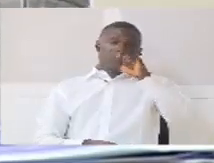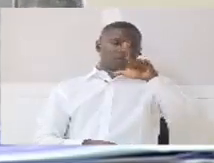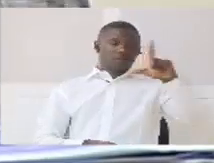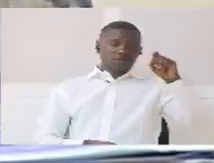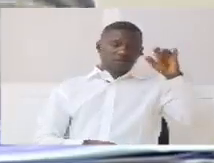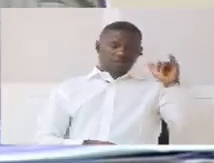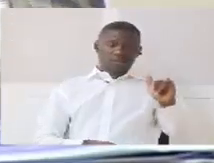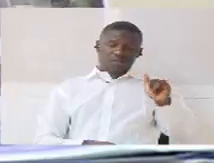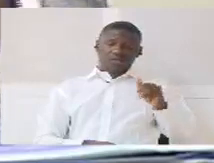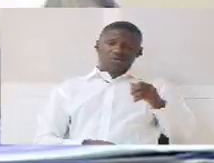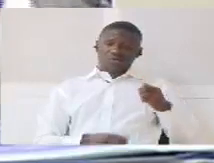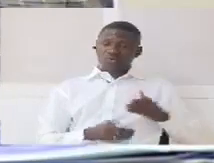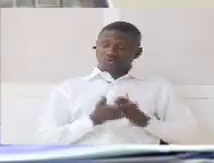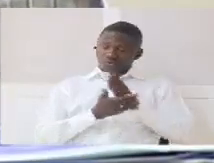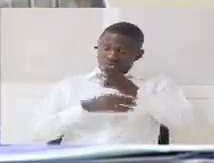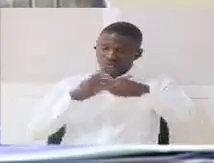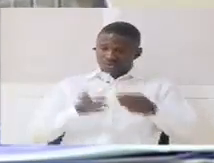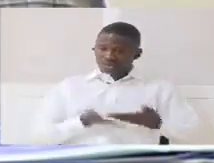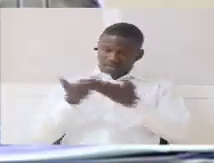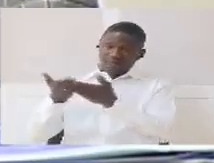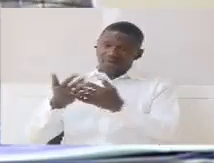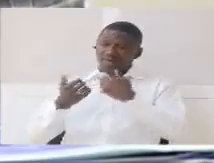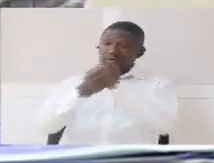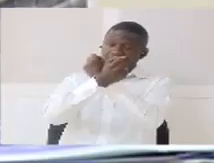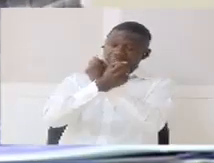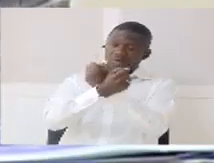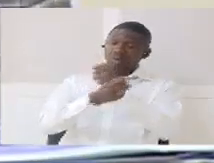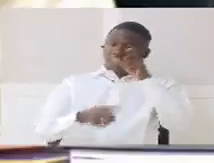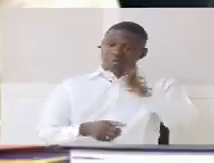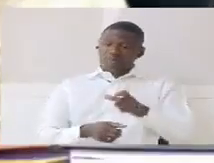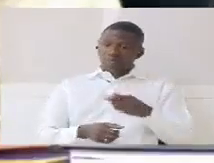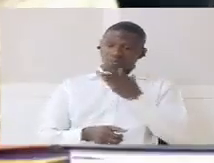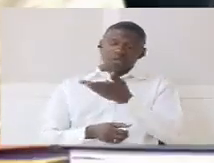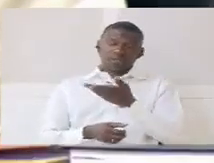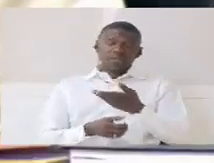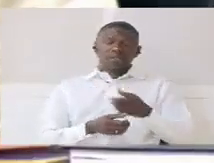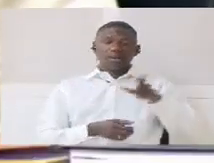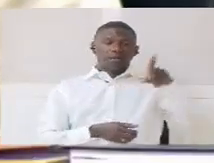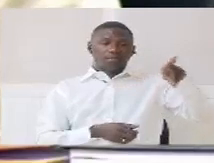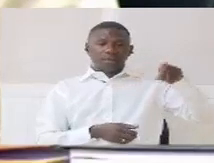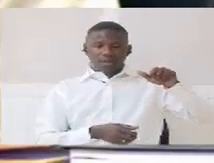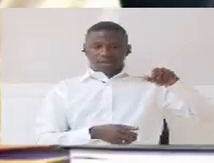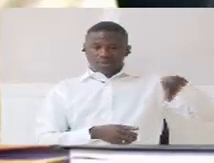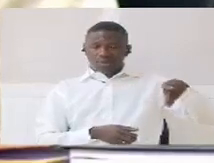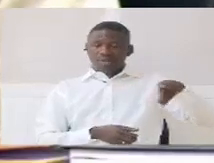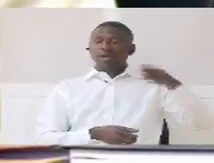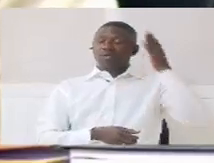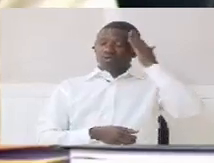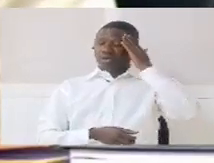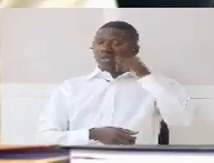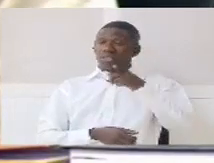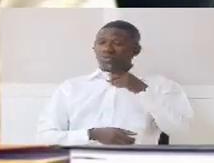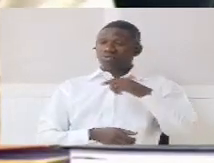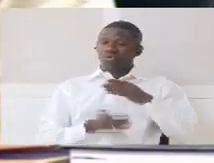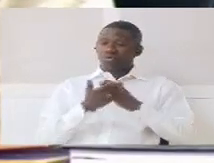the PAP was going to kill more prisoners? Is that what you're telling us? Amunta kana afonye nyama me ya